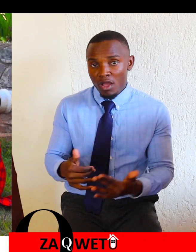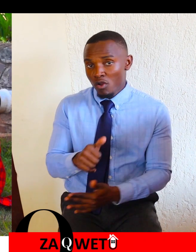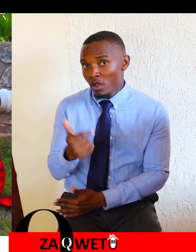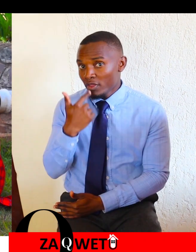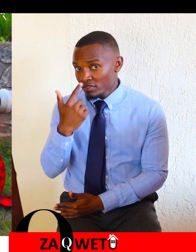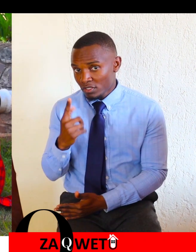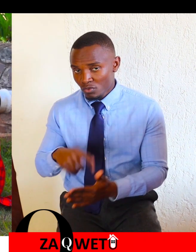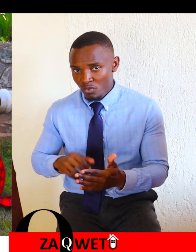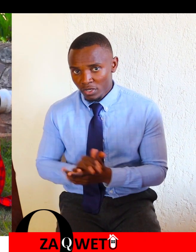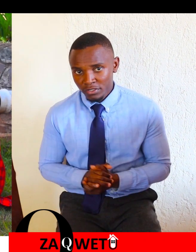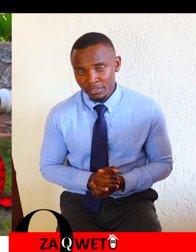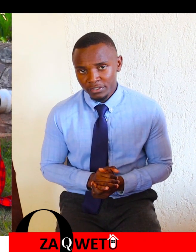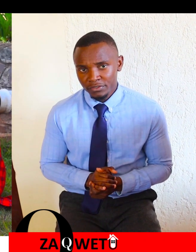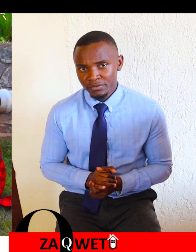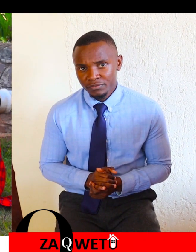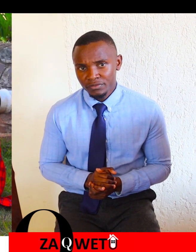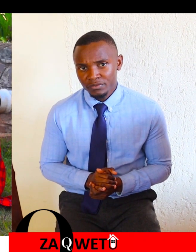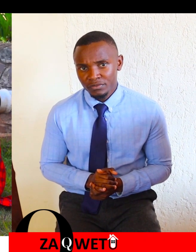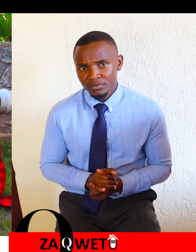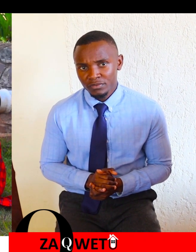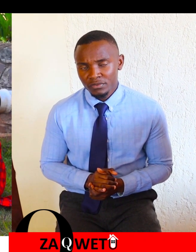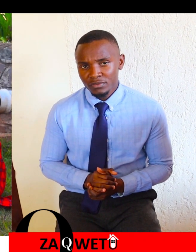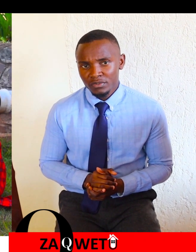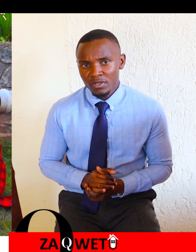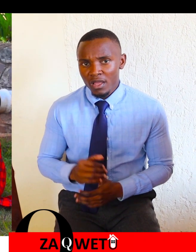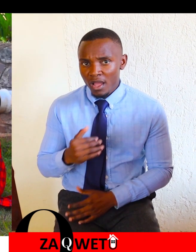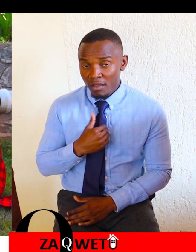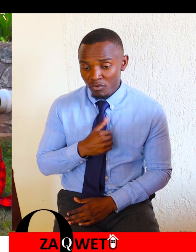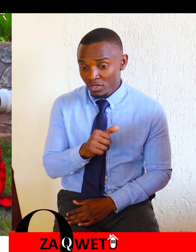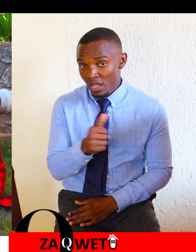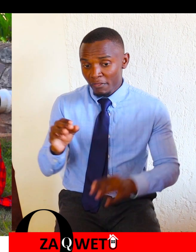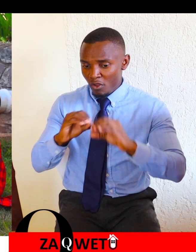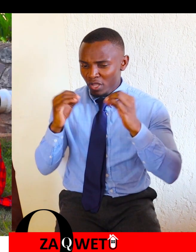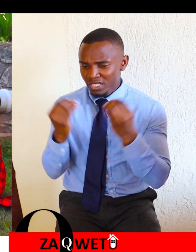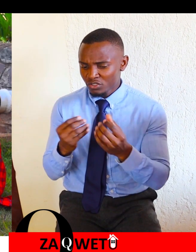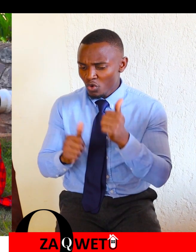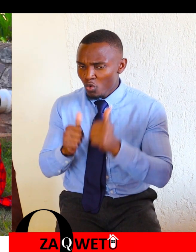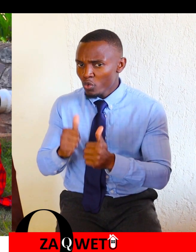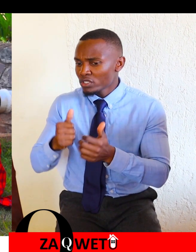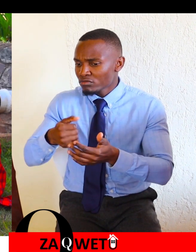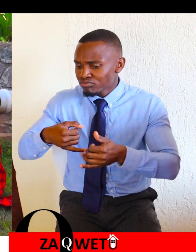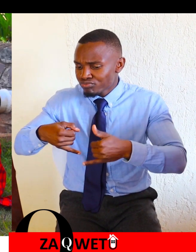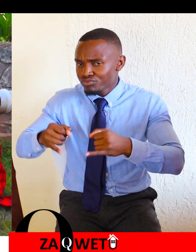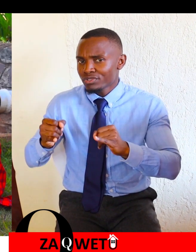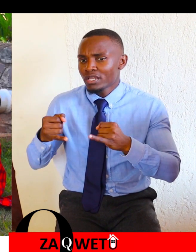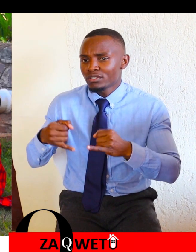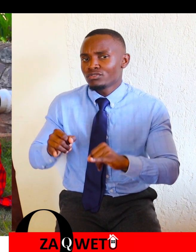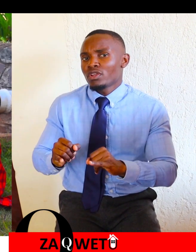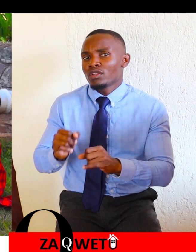Kama vile Bwana Damian alivyosema, ni kwa yapo mashirika ambayo